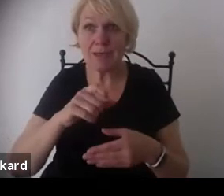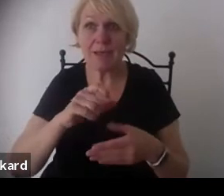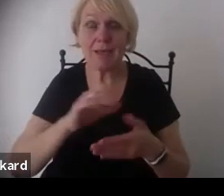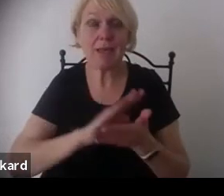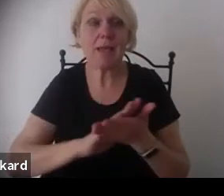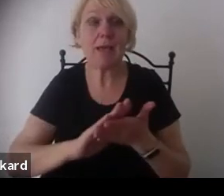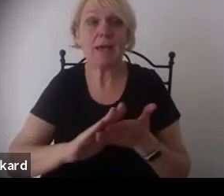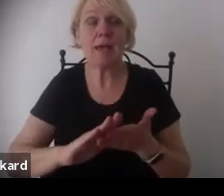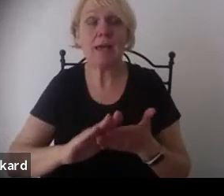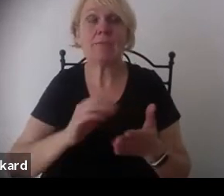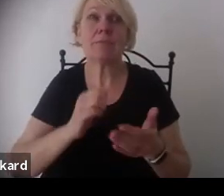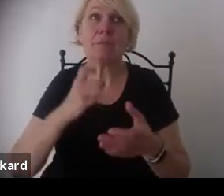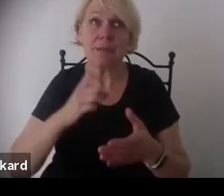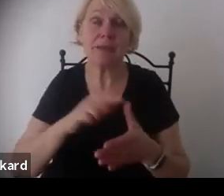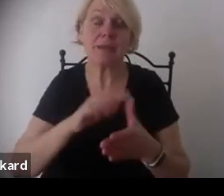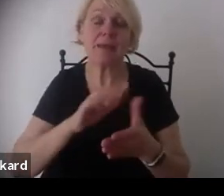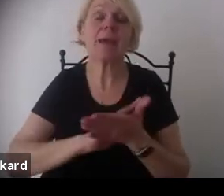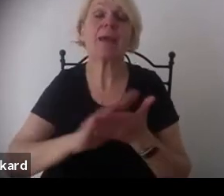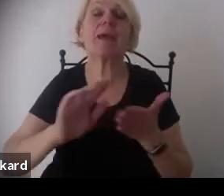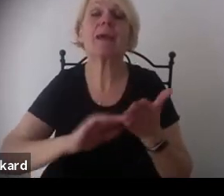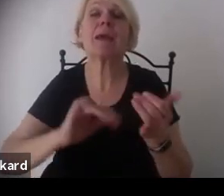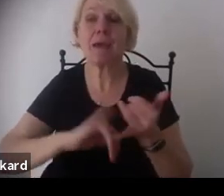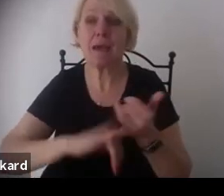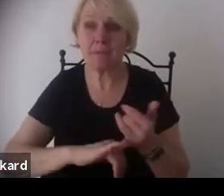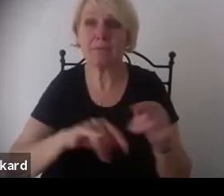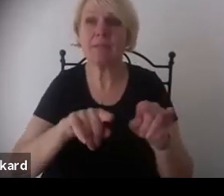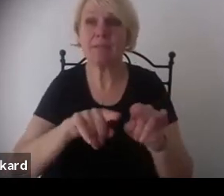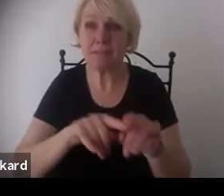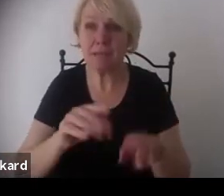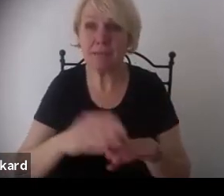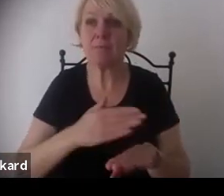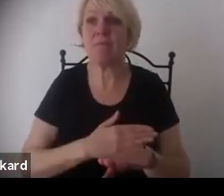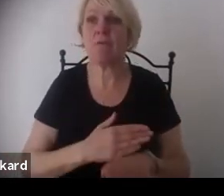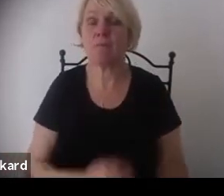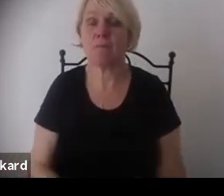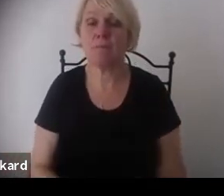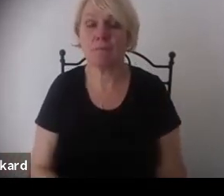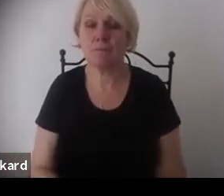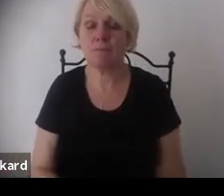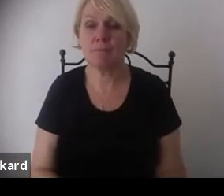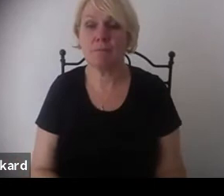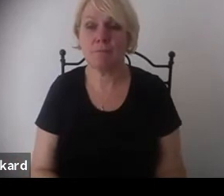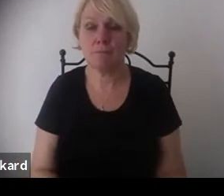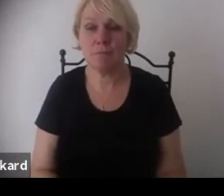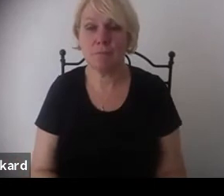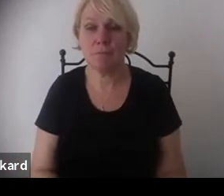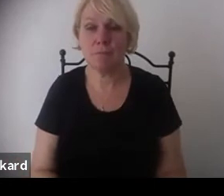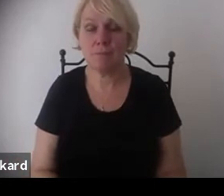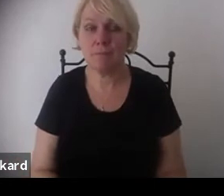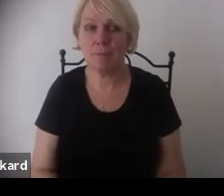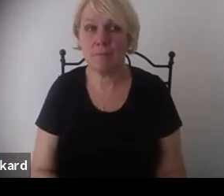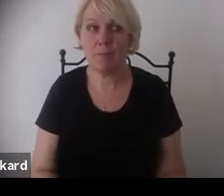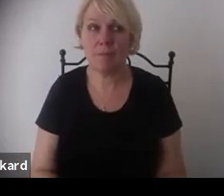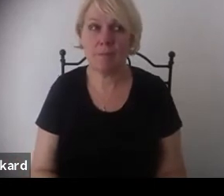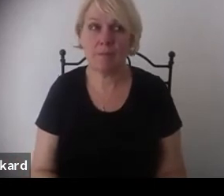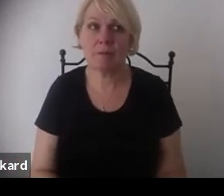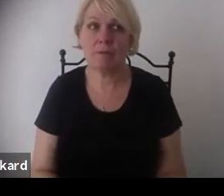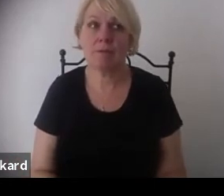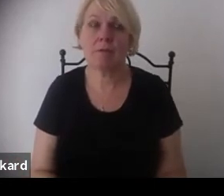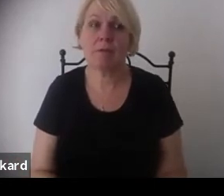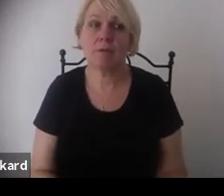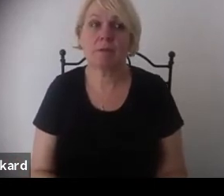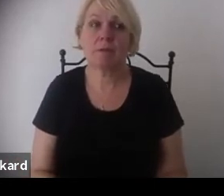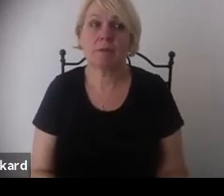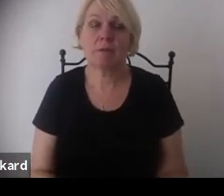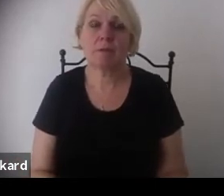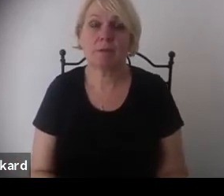Okay. Thank you. Thanks. And they've just, a couple of people are concerned. I guess what they're saying is they're hearing all